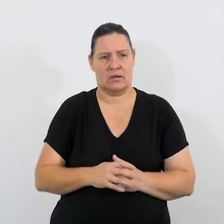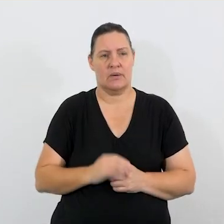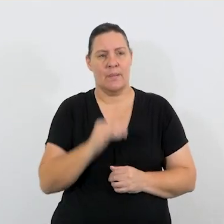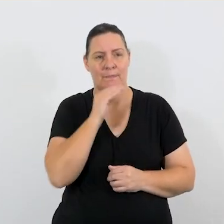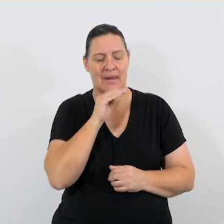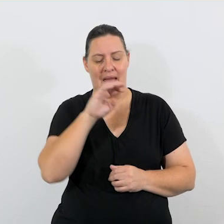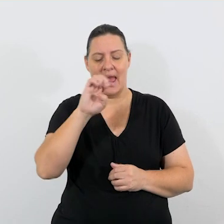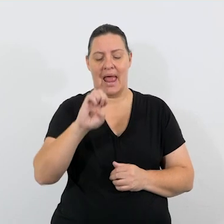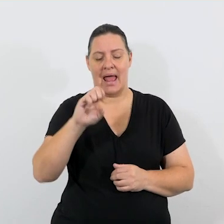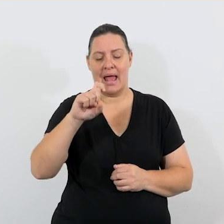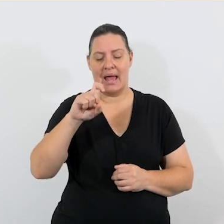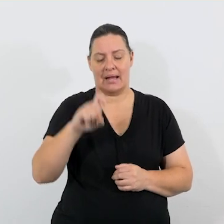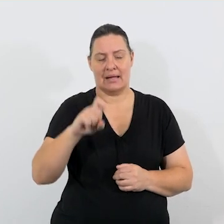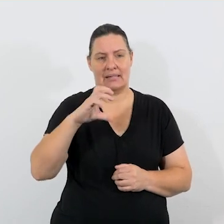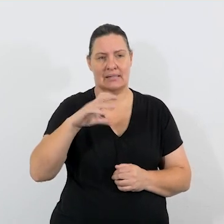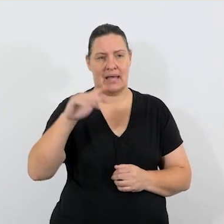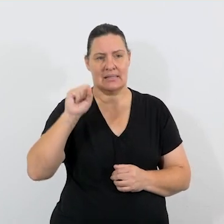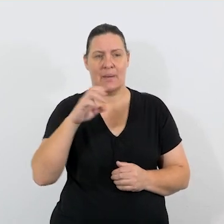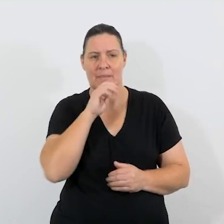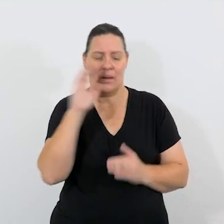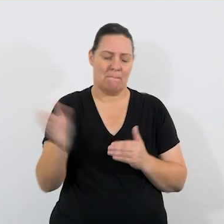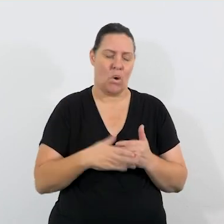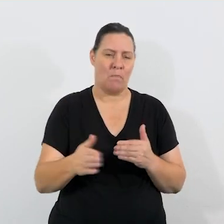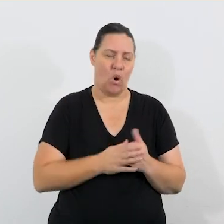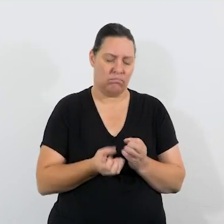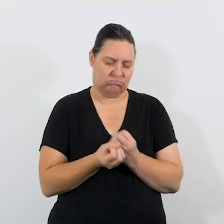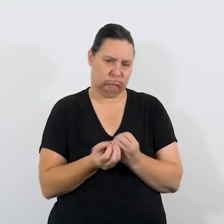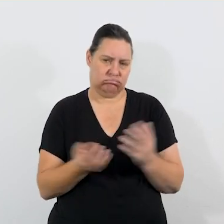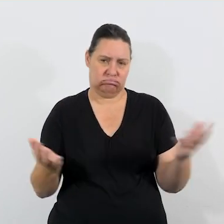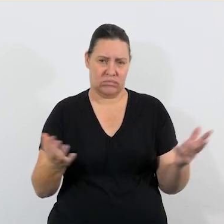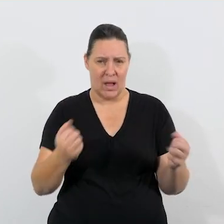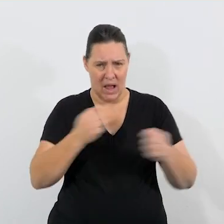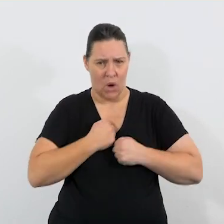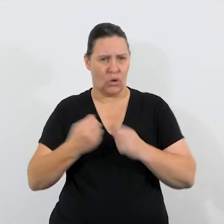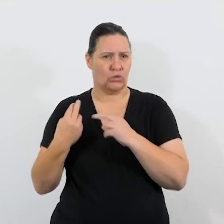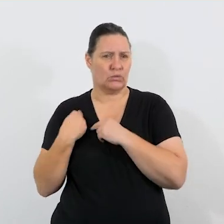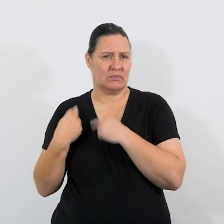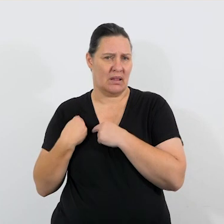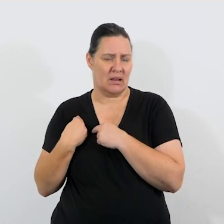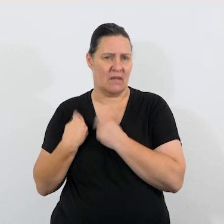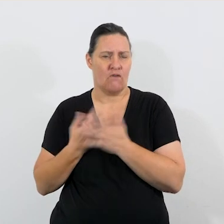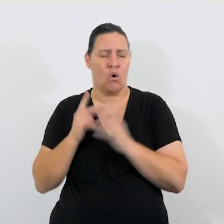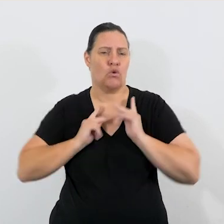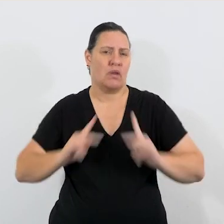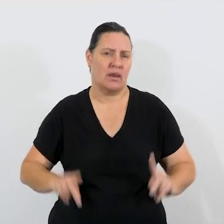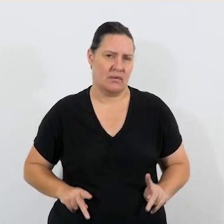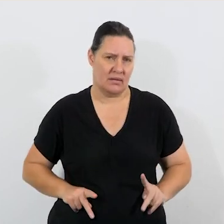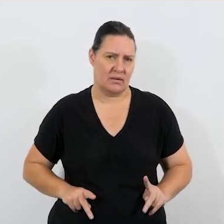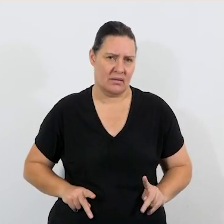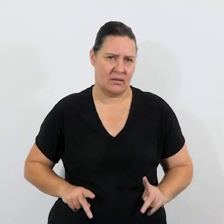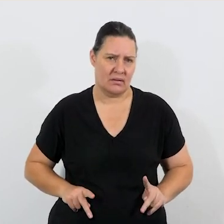means more carbon dioxide in the atmosphere. So what is our responsibility as human